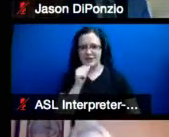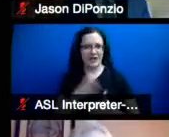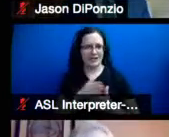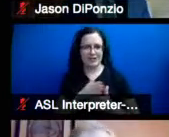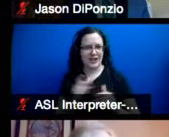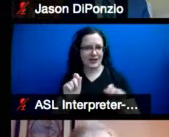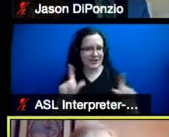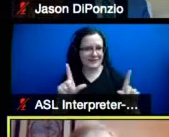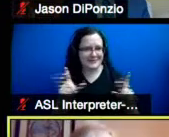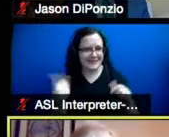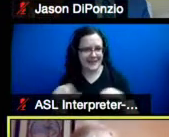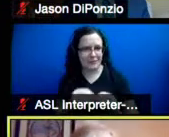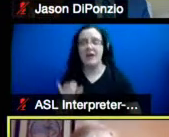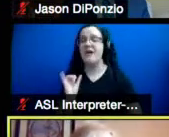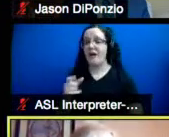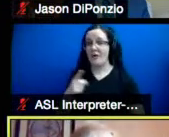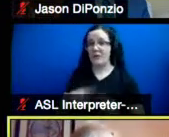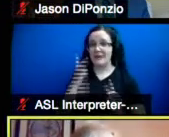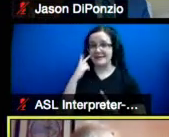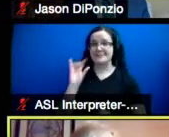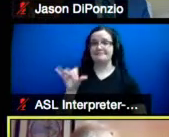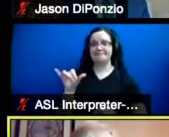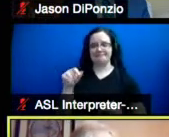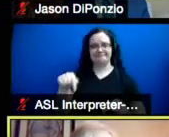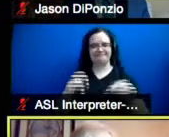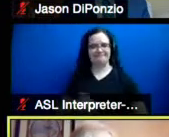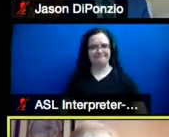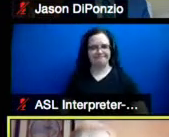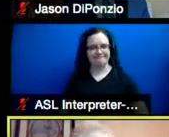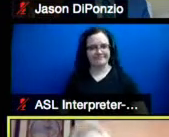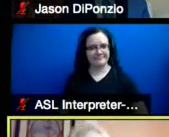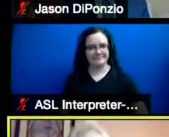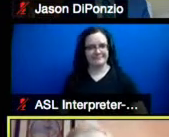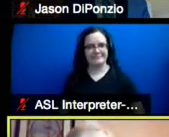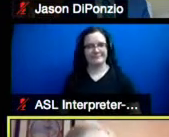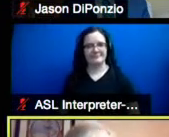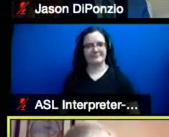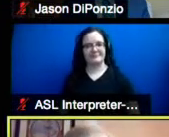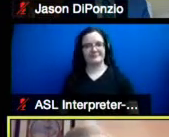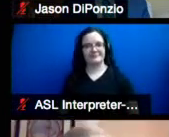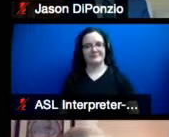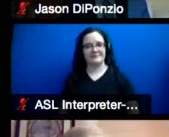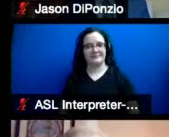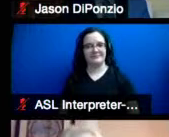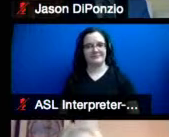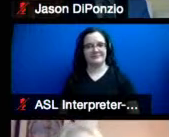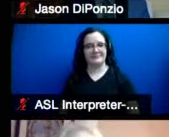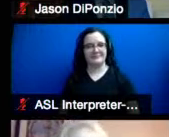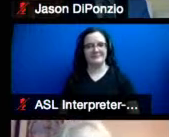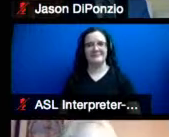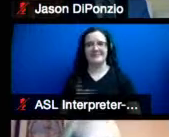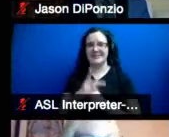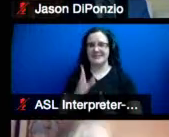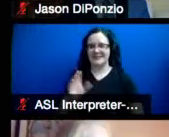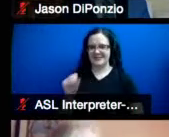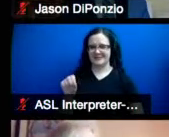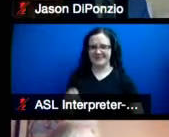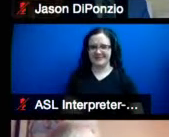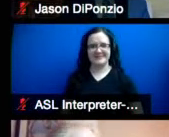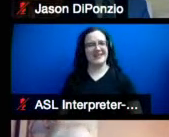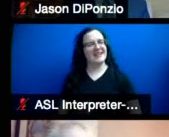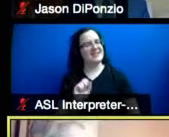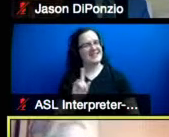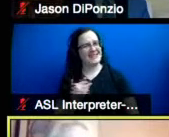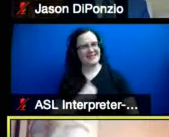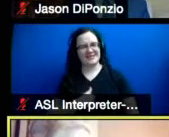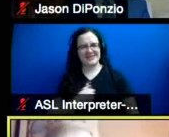can't see it. All right, I'm gonna go back. Yeah, you're okay. We'll stop playing around. Okay, sorry about that. Just trying to